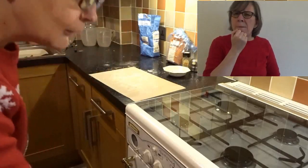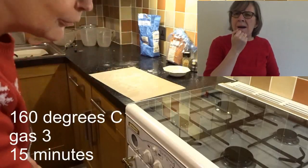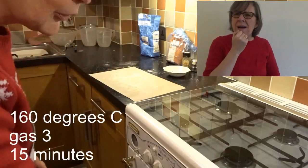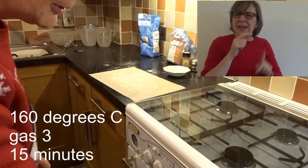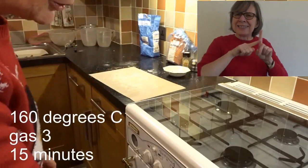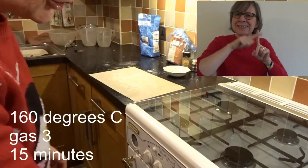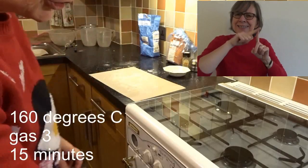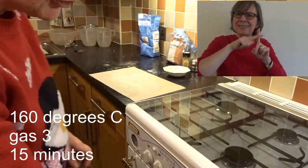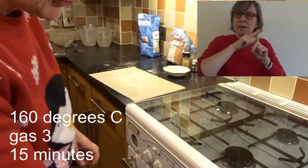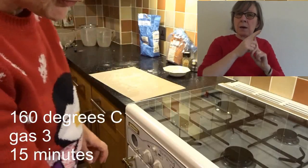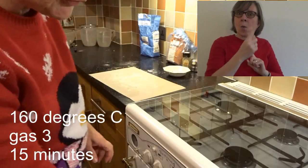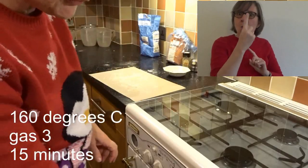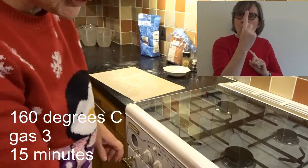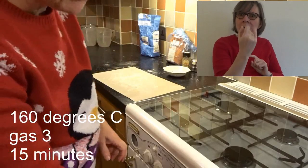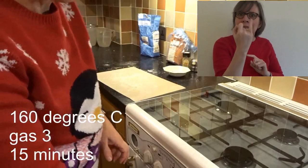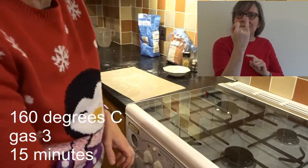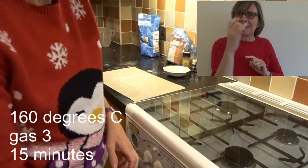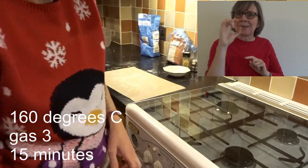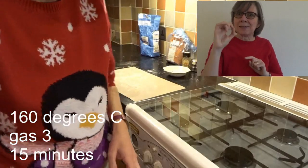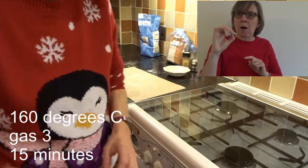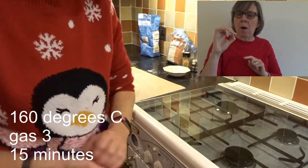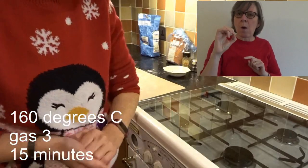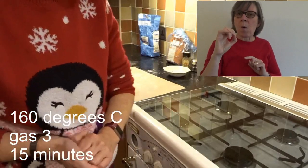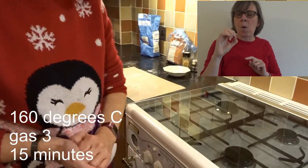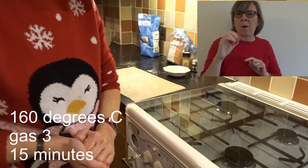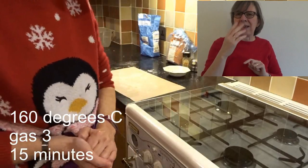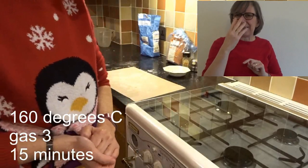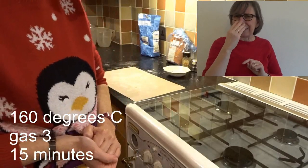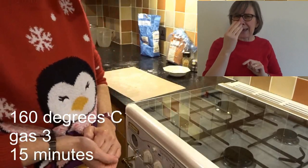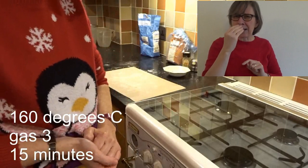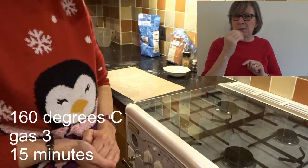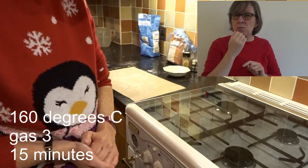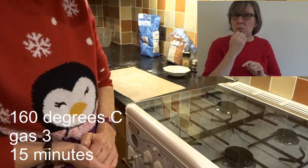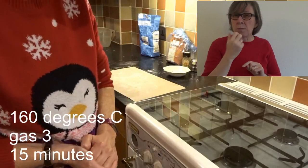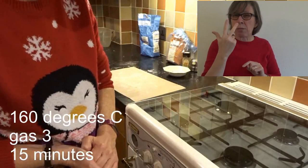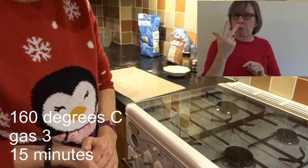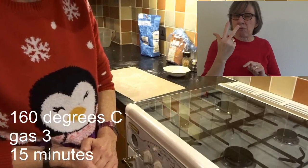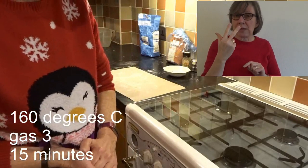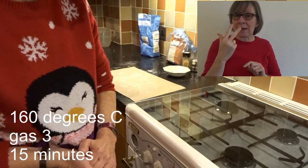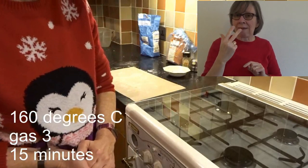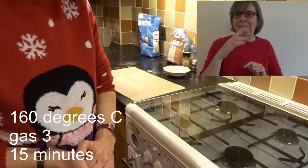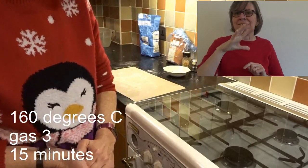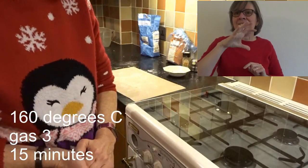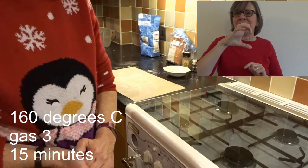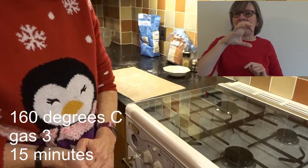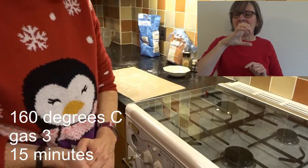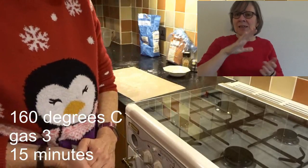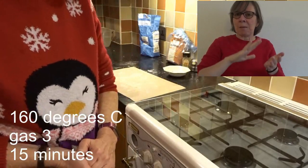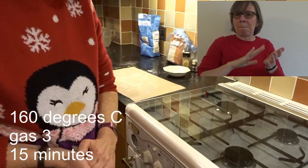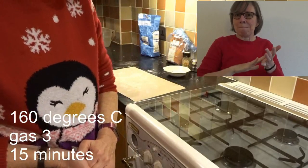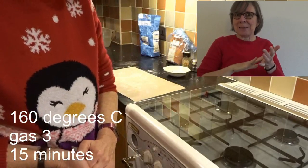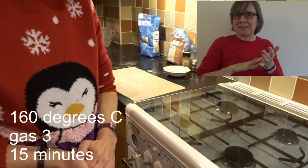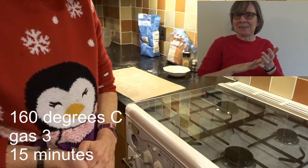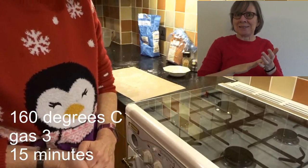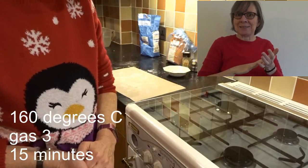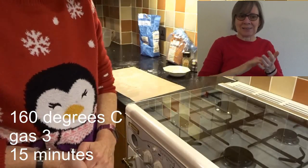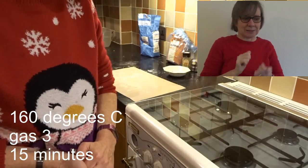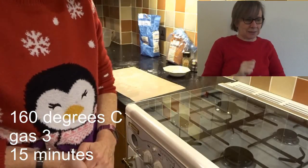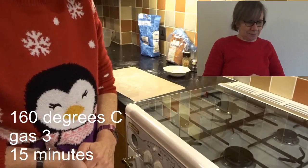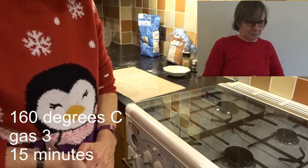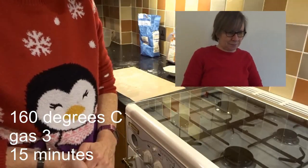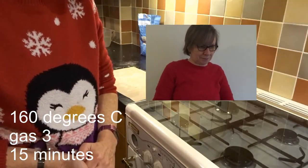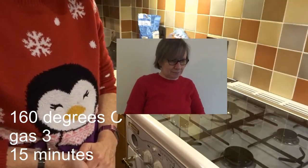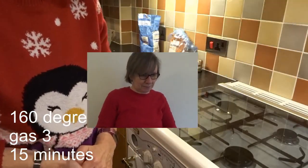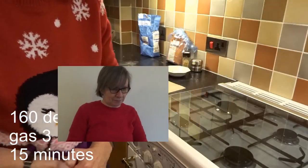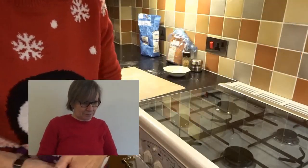And it's going on 160 degrees or that's gas mark three for 15 minutes.